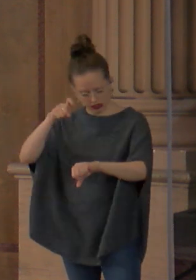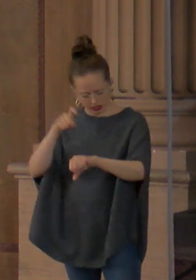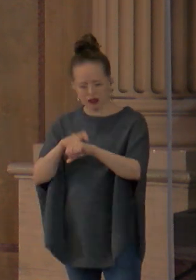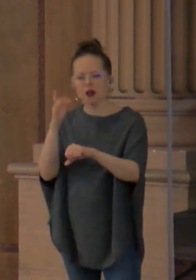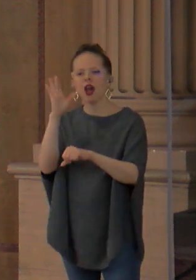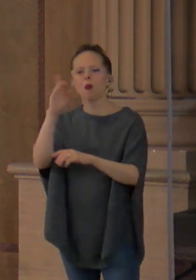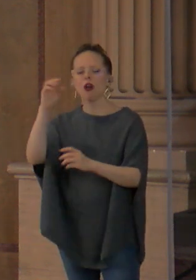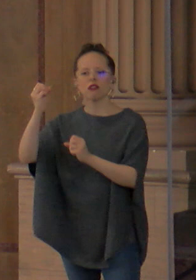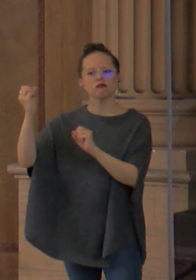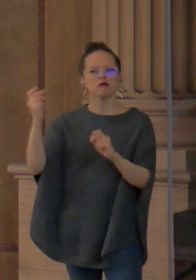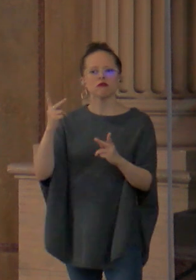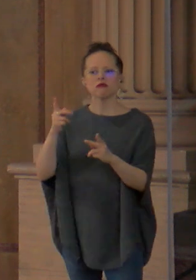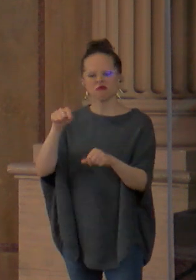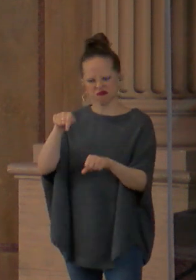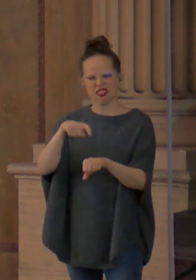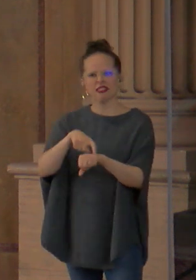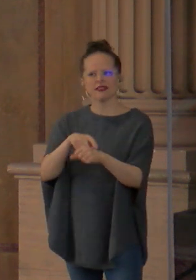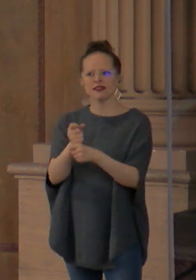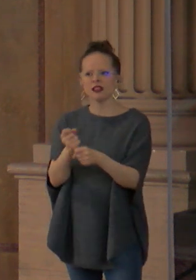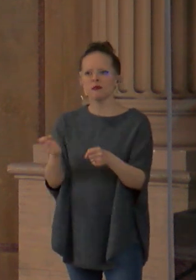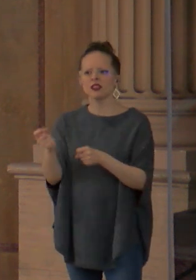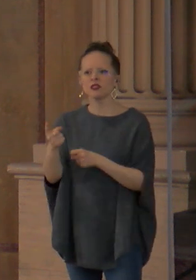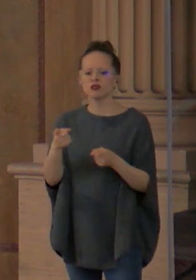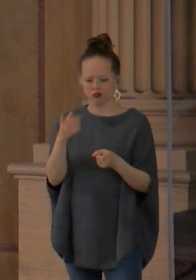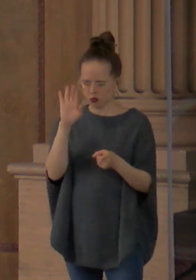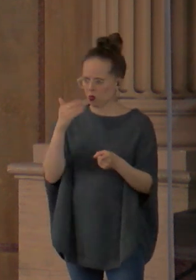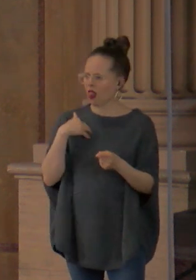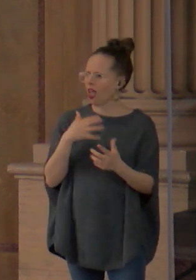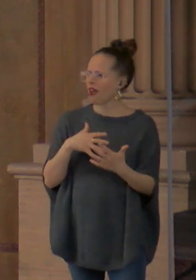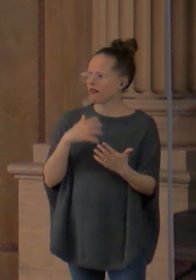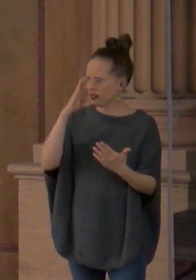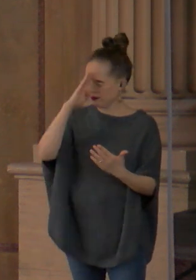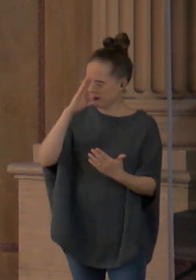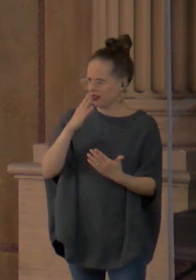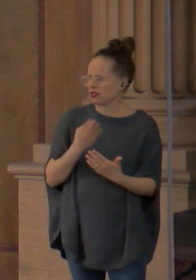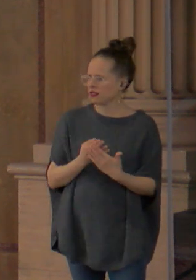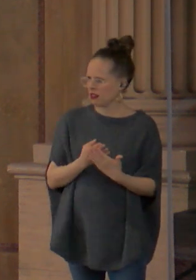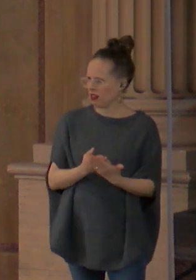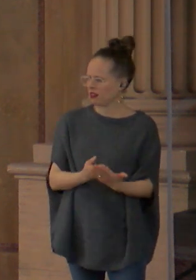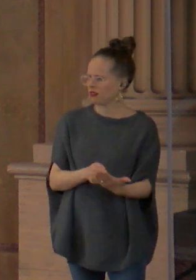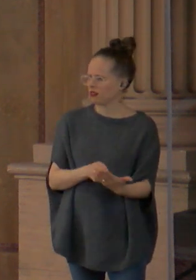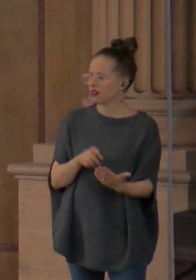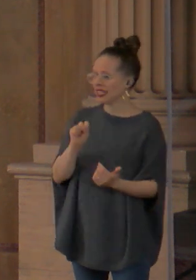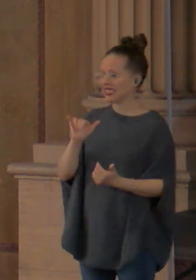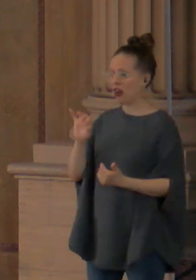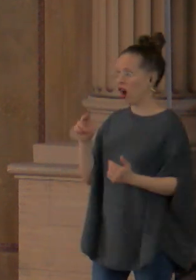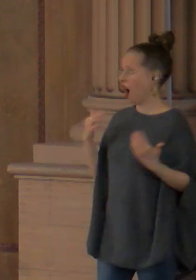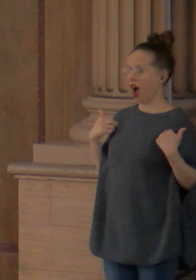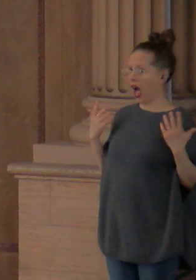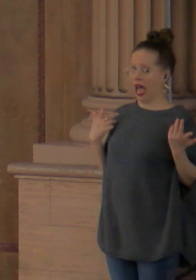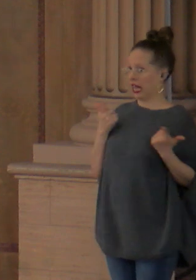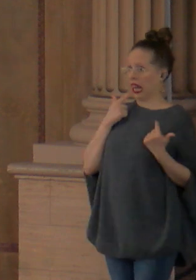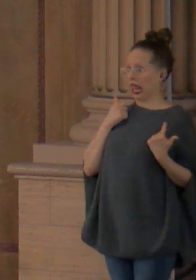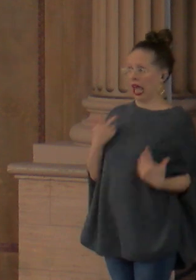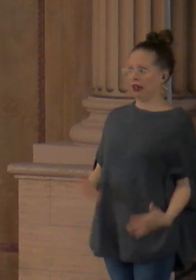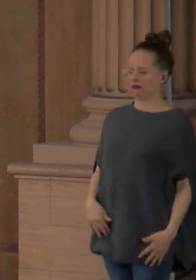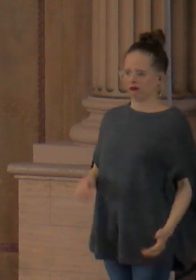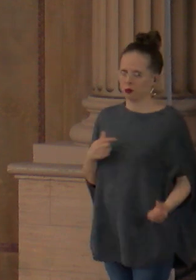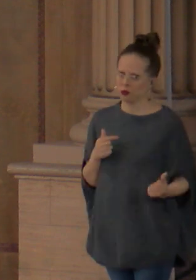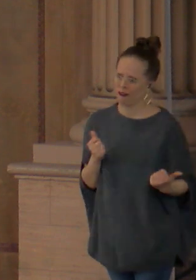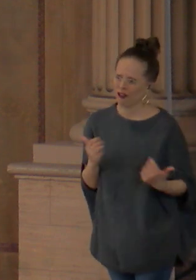next year, and Sarah shall have a son. But Sarah denied it, saying, I did not laugh, for she was afraid.